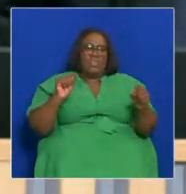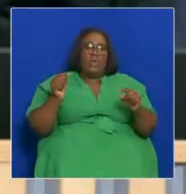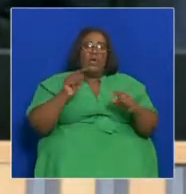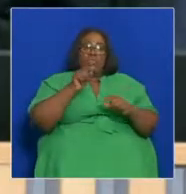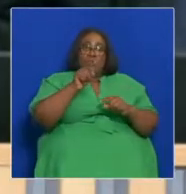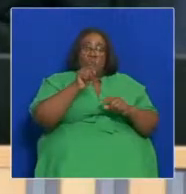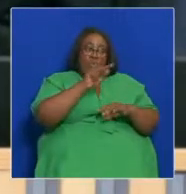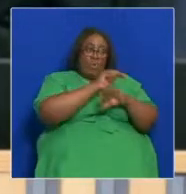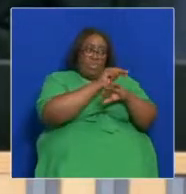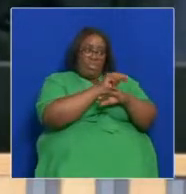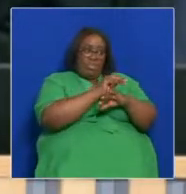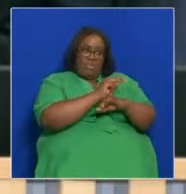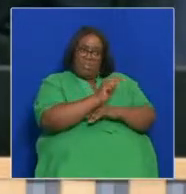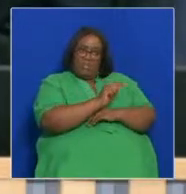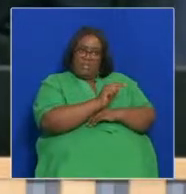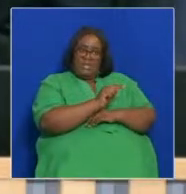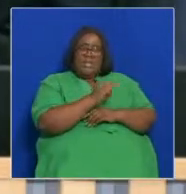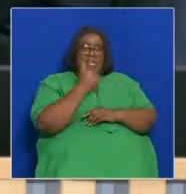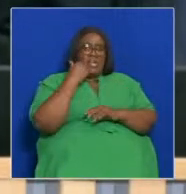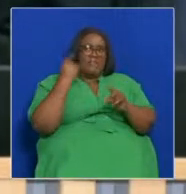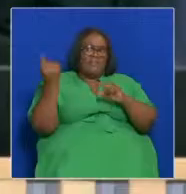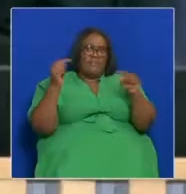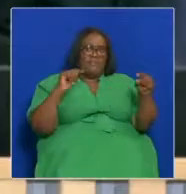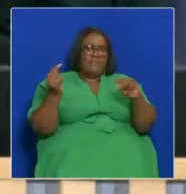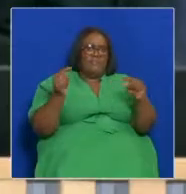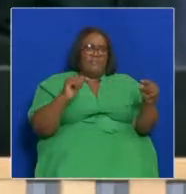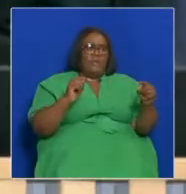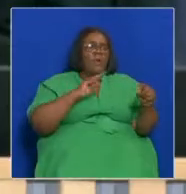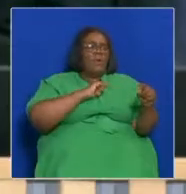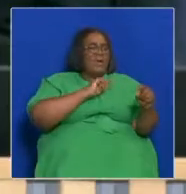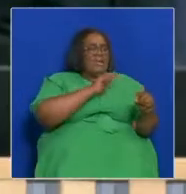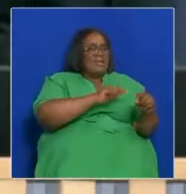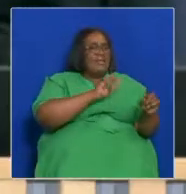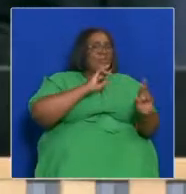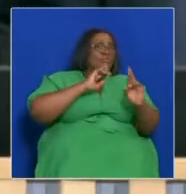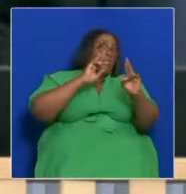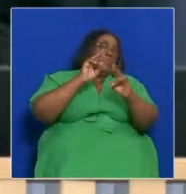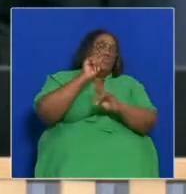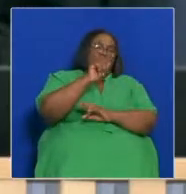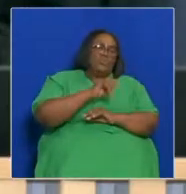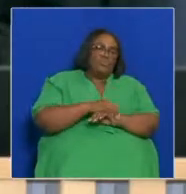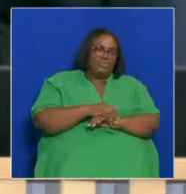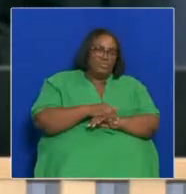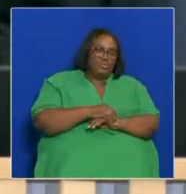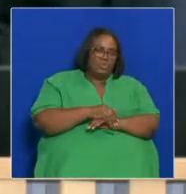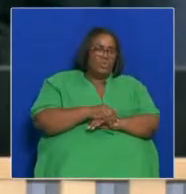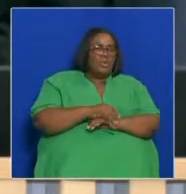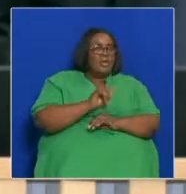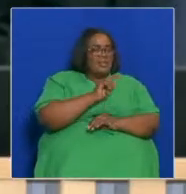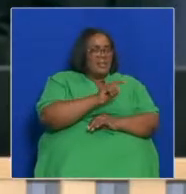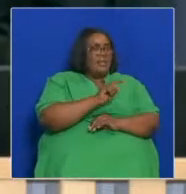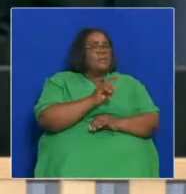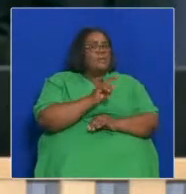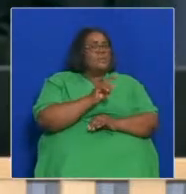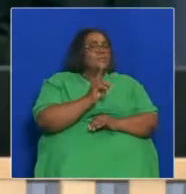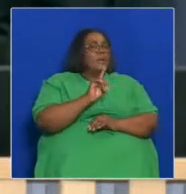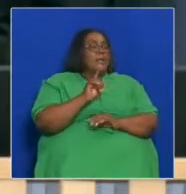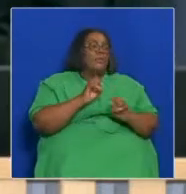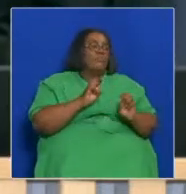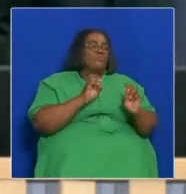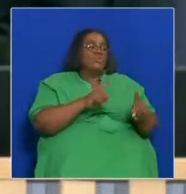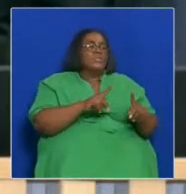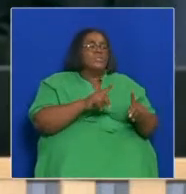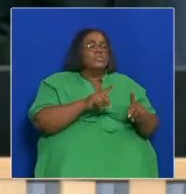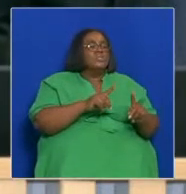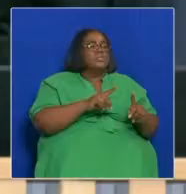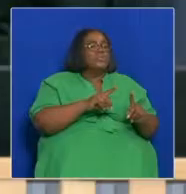matter, because he reported to you, was that not an opportunity to then look at what he has done